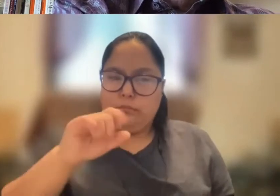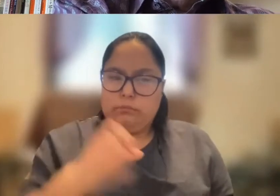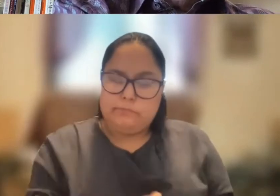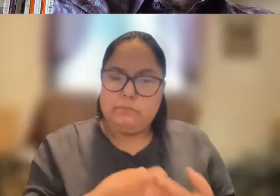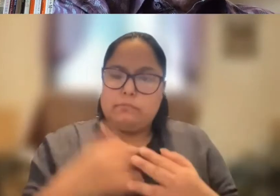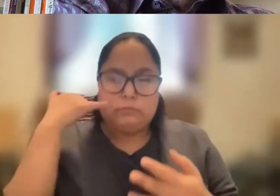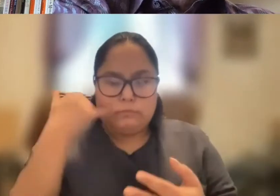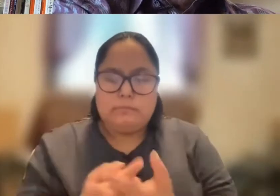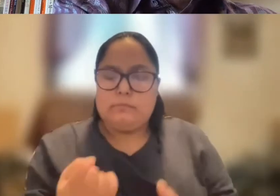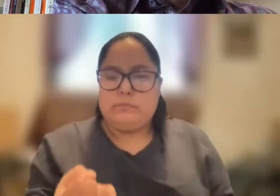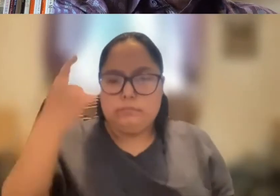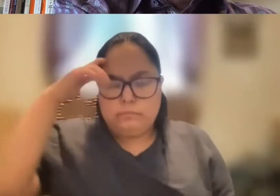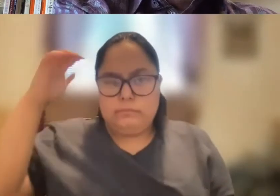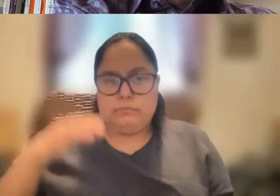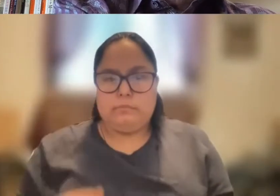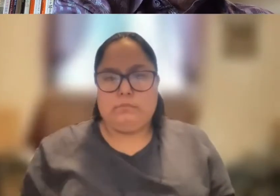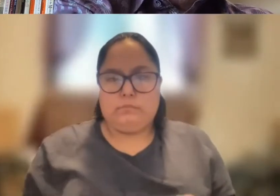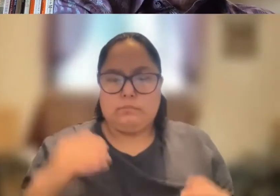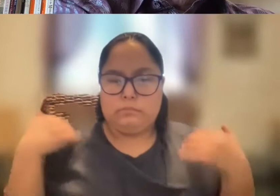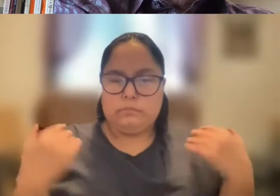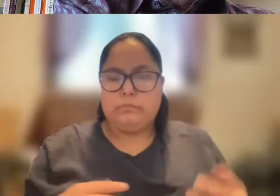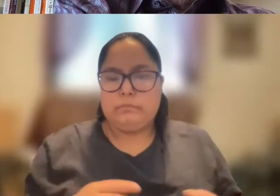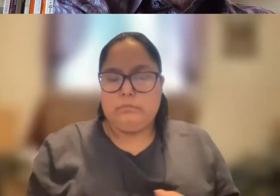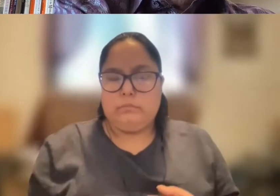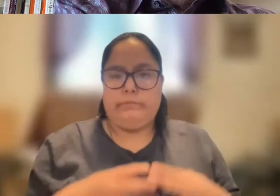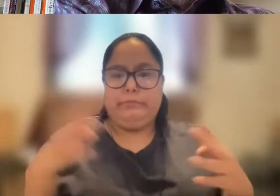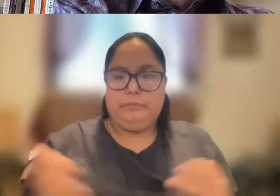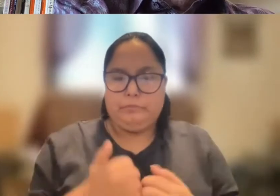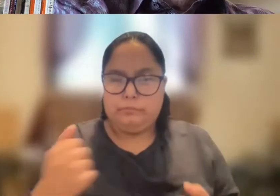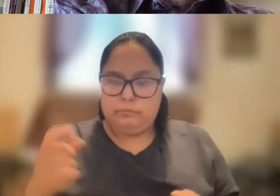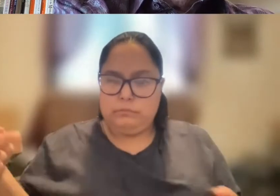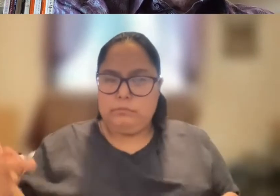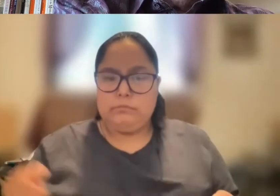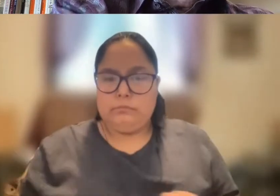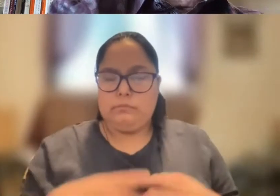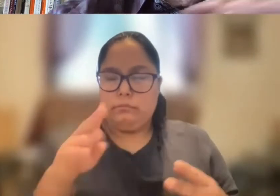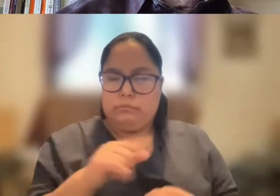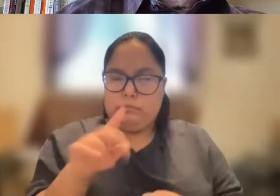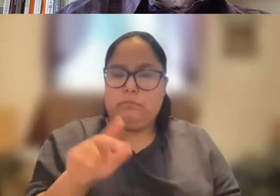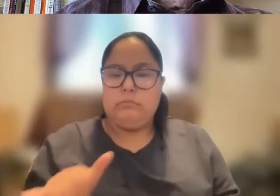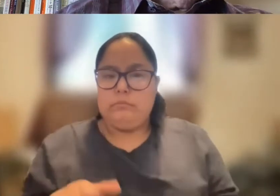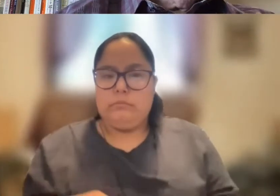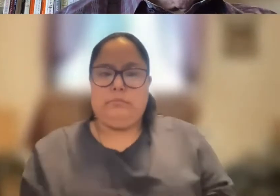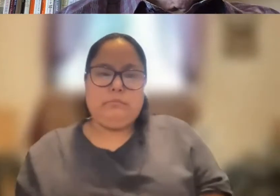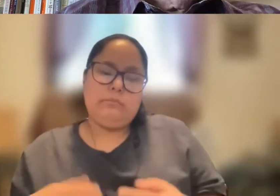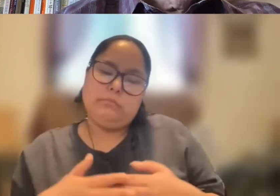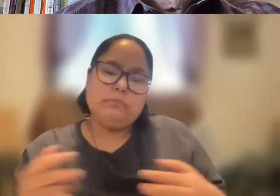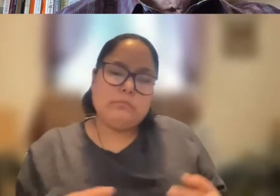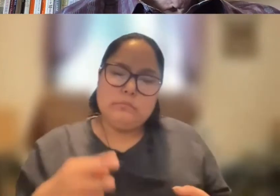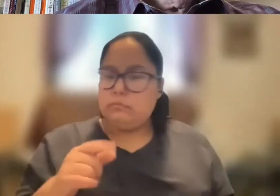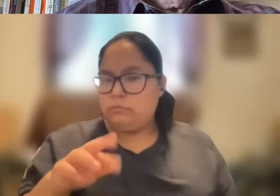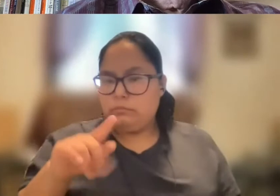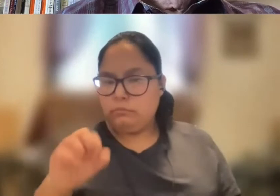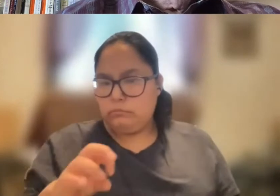line. They also have provided an app to everybody in the military that has a sexual